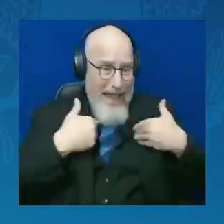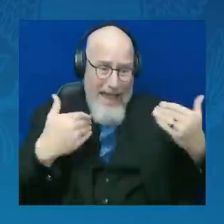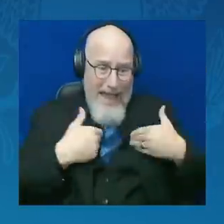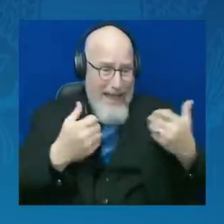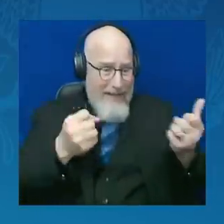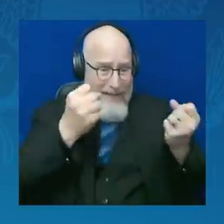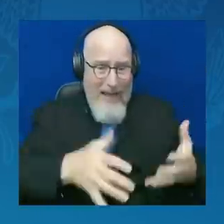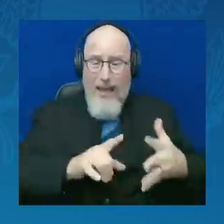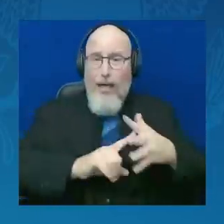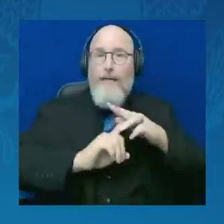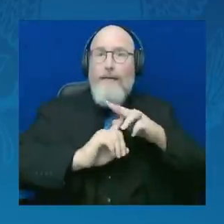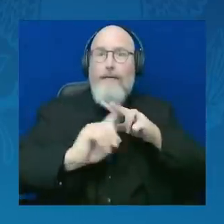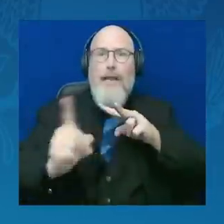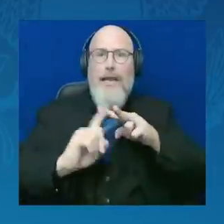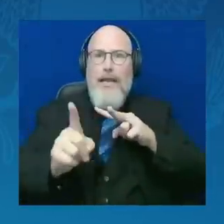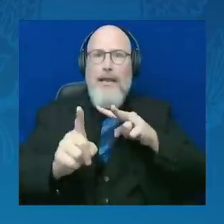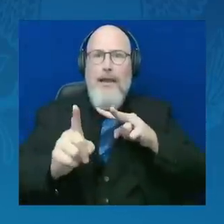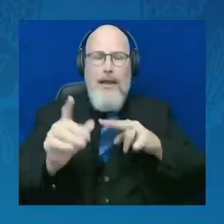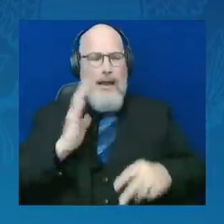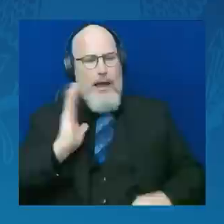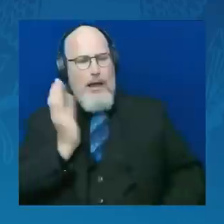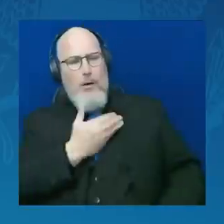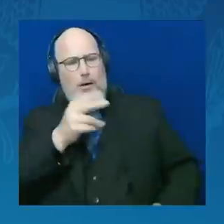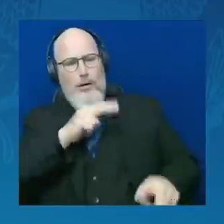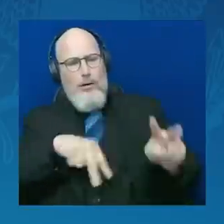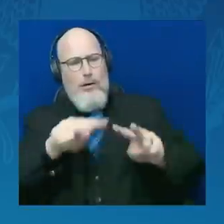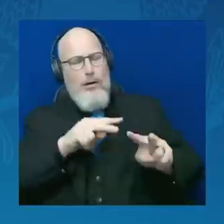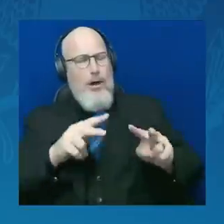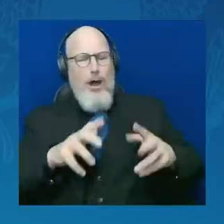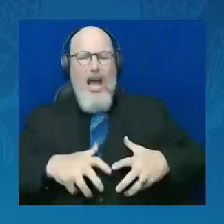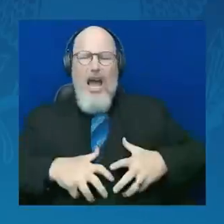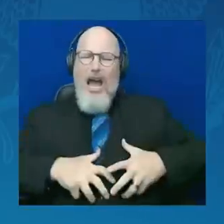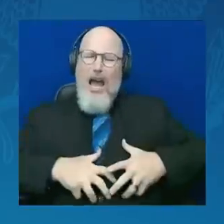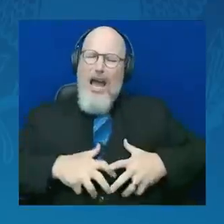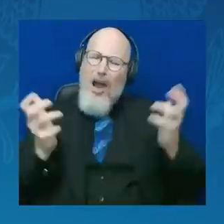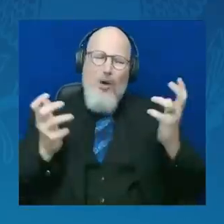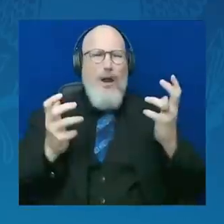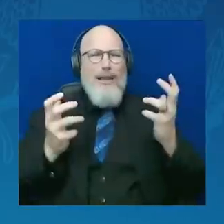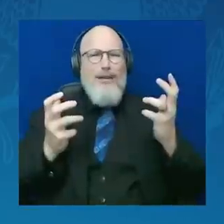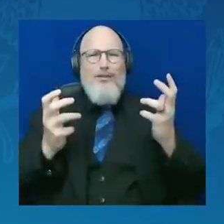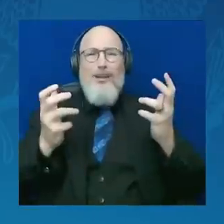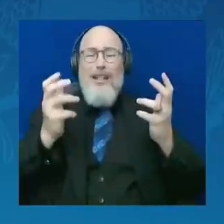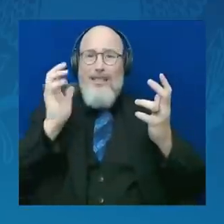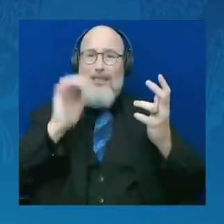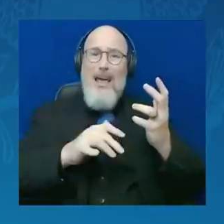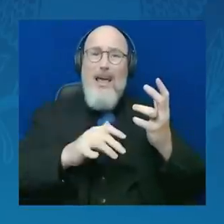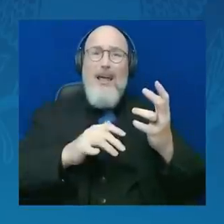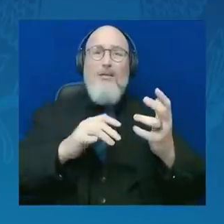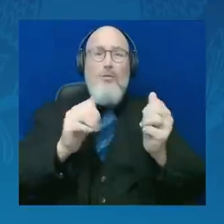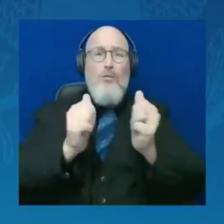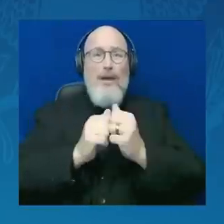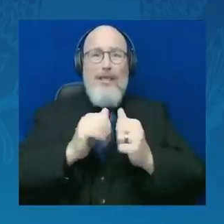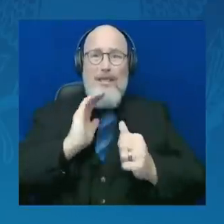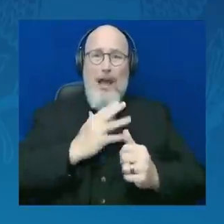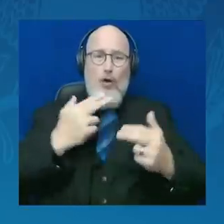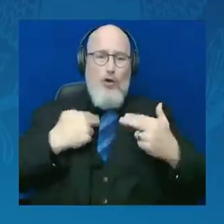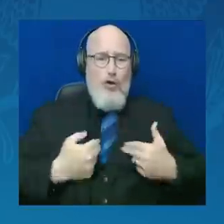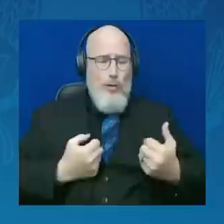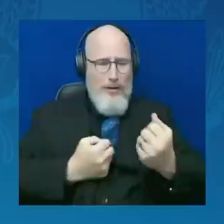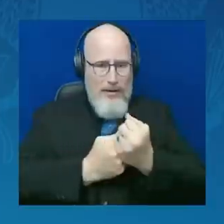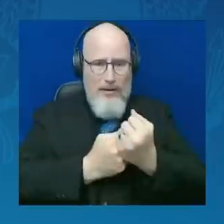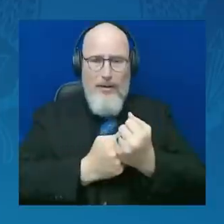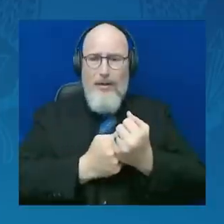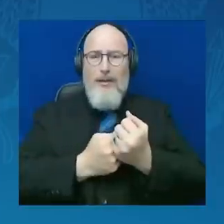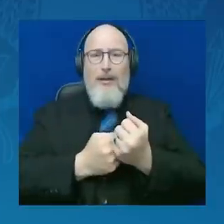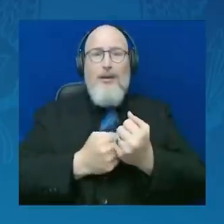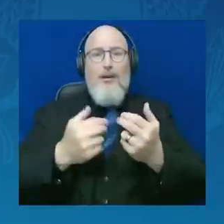only our security assistance, but our humanitarian assistance, is rooted in the fact that